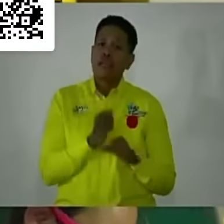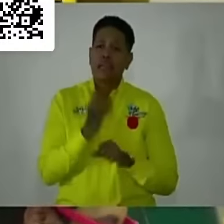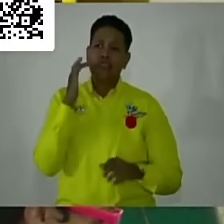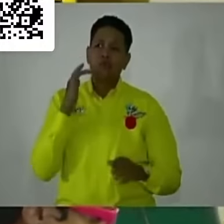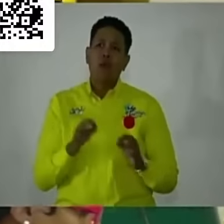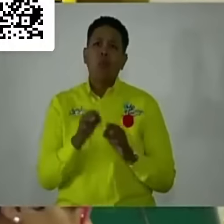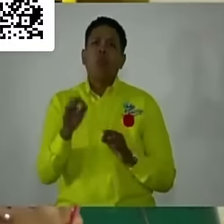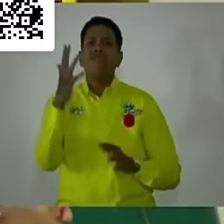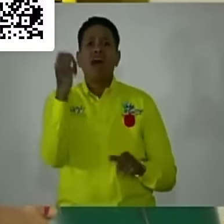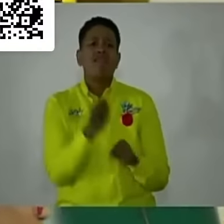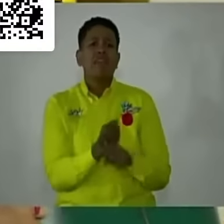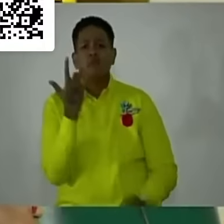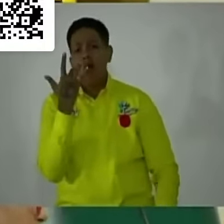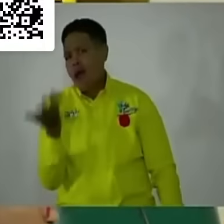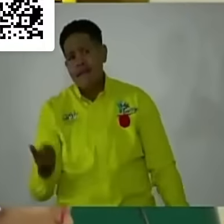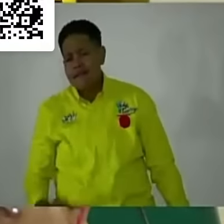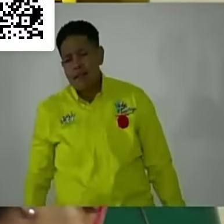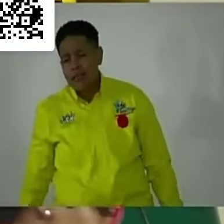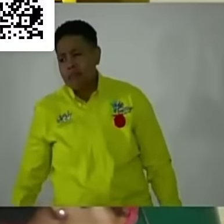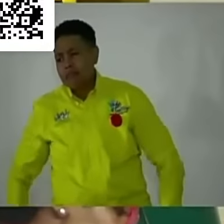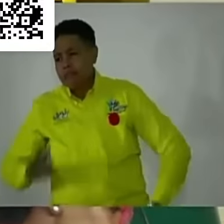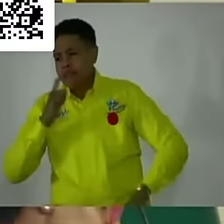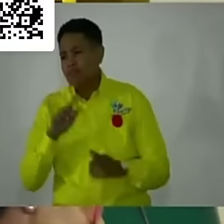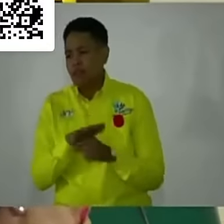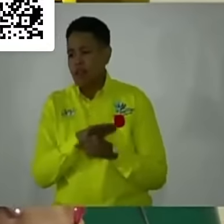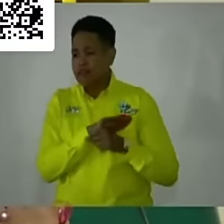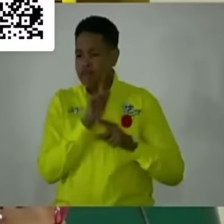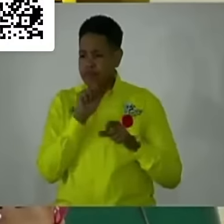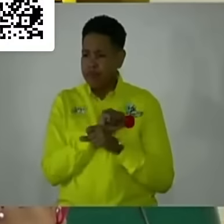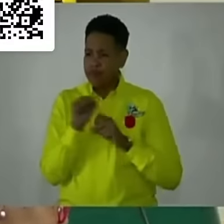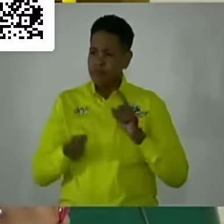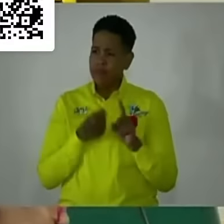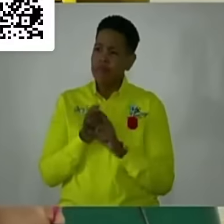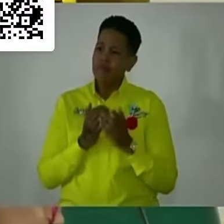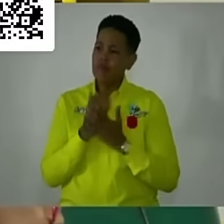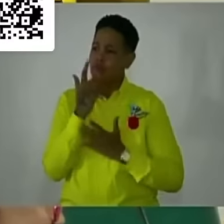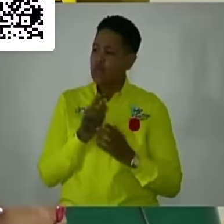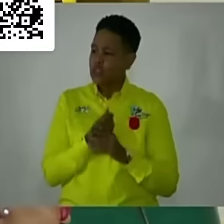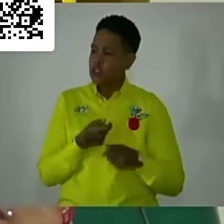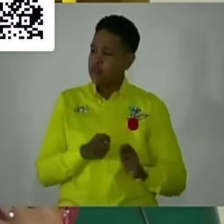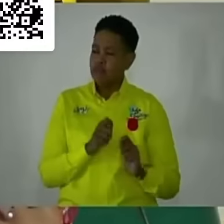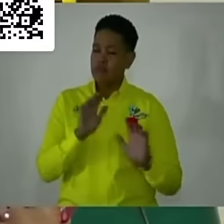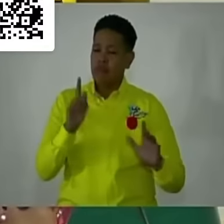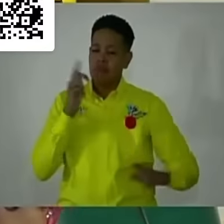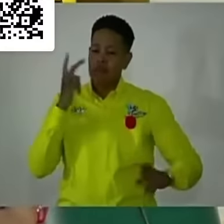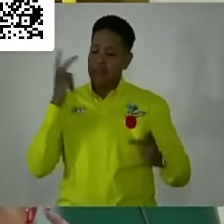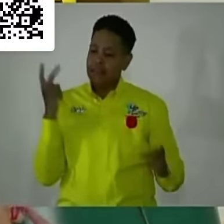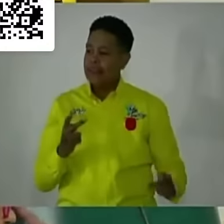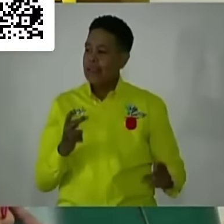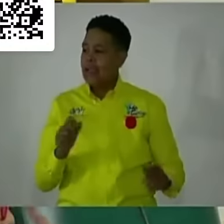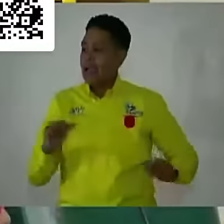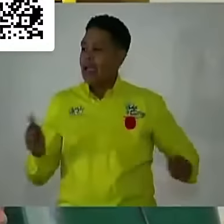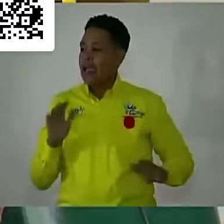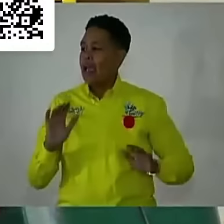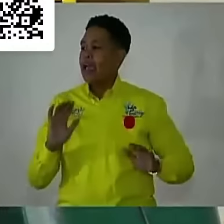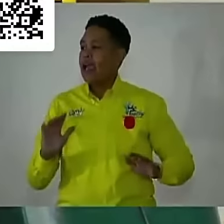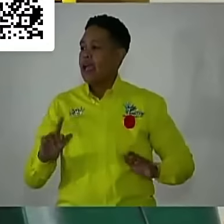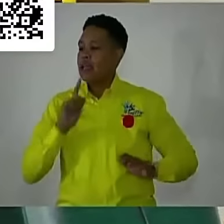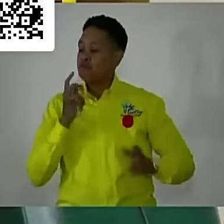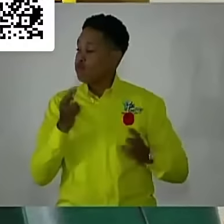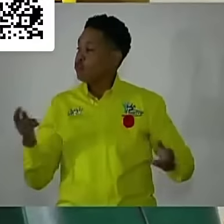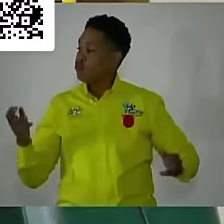Why has it taken 5 years for constituencies that have been affected by bauxite to be seeing any